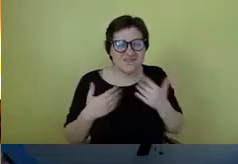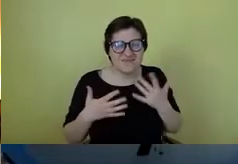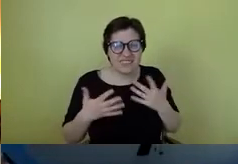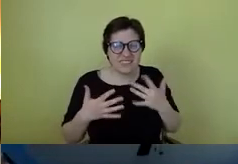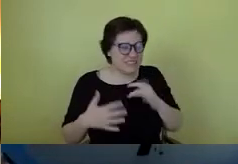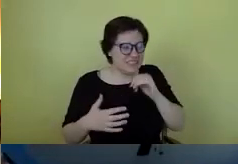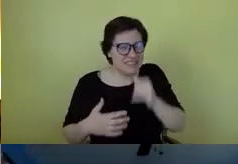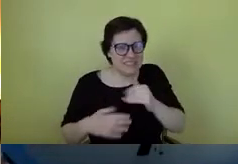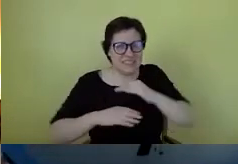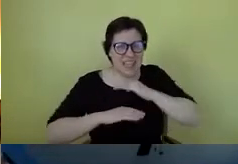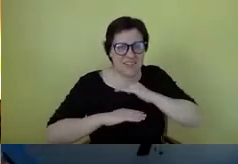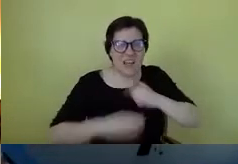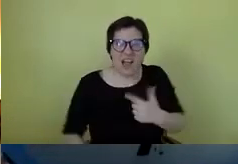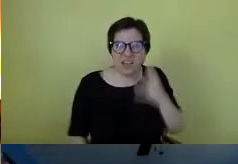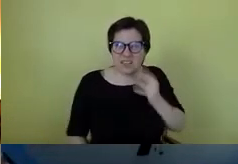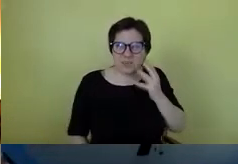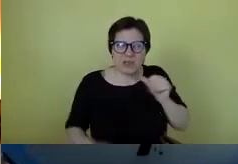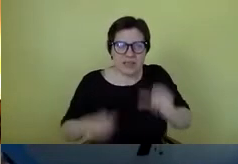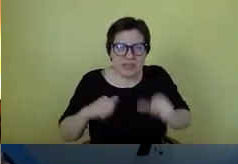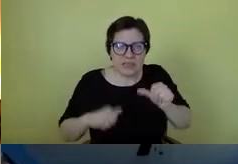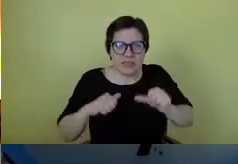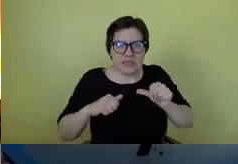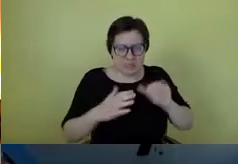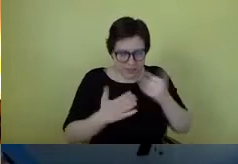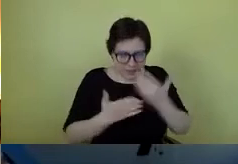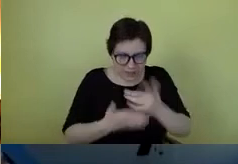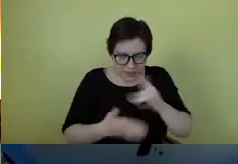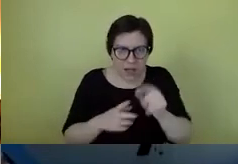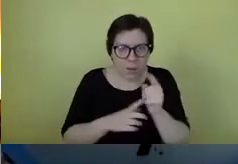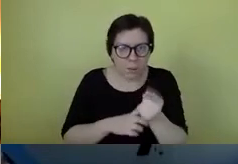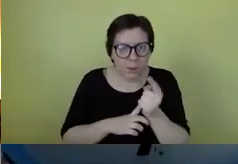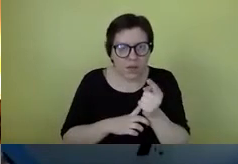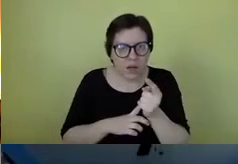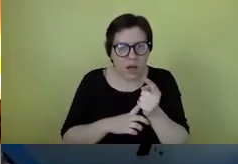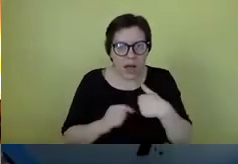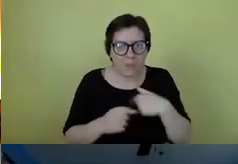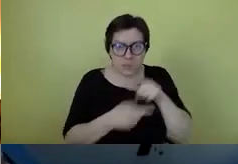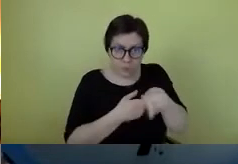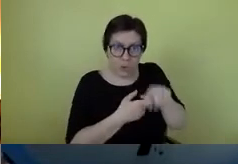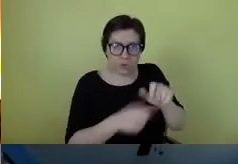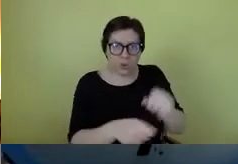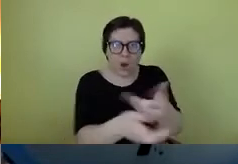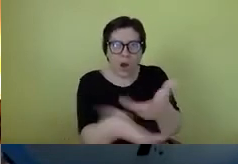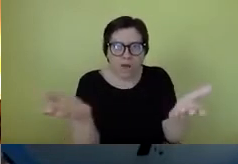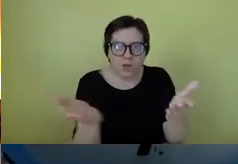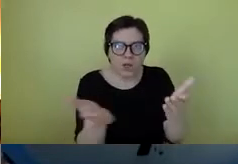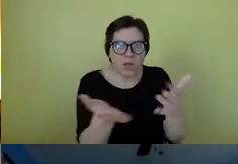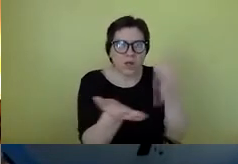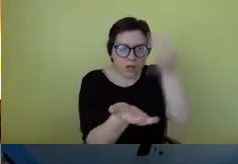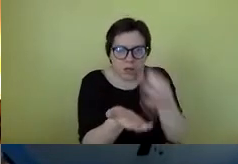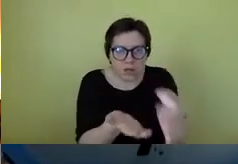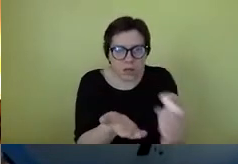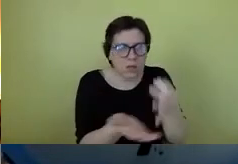dissatisfaction that I experience, that I come to that moment when I should offer the host and people should